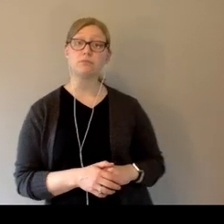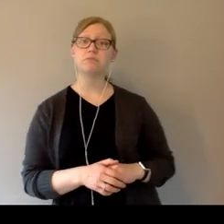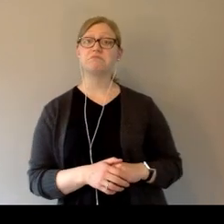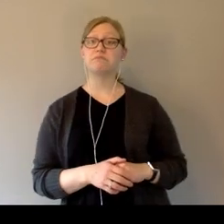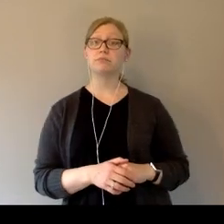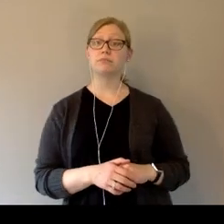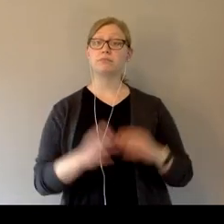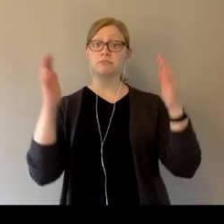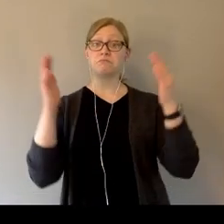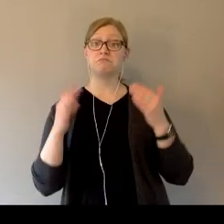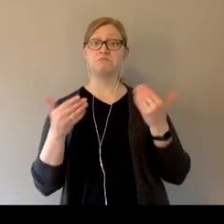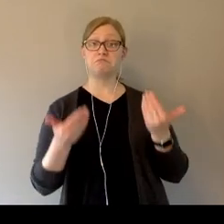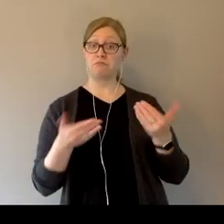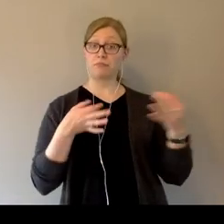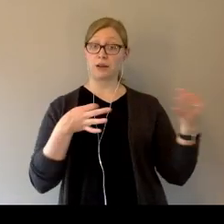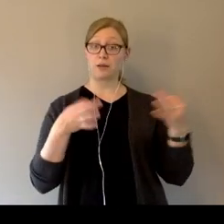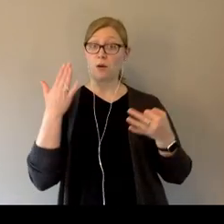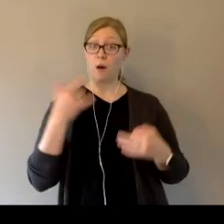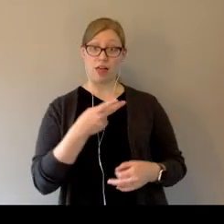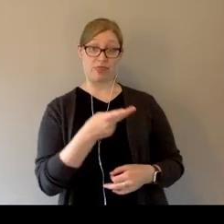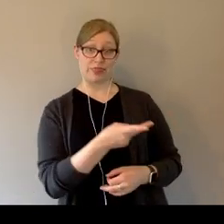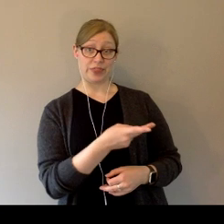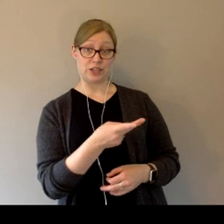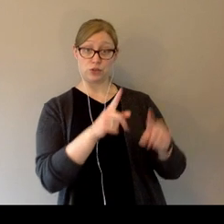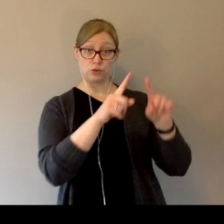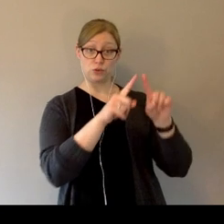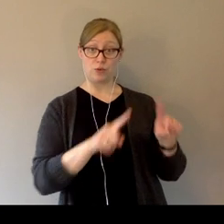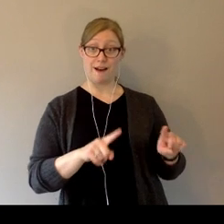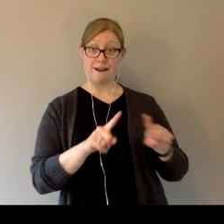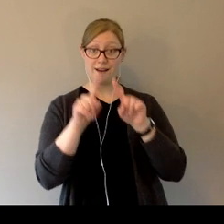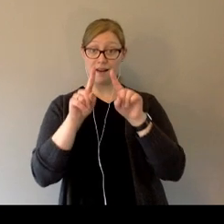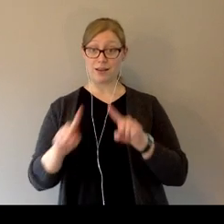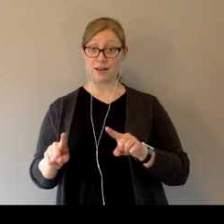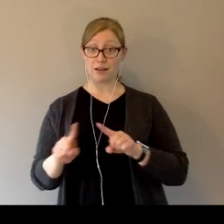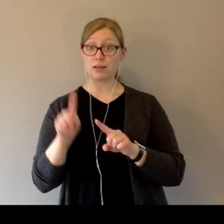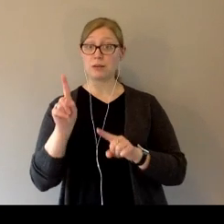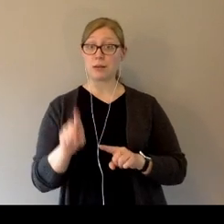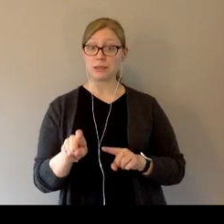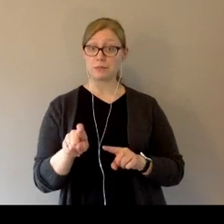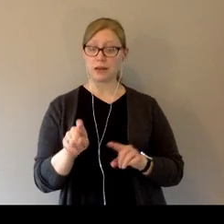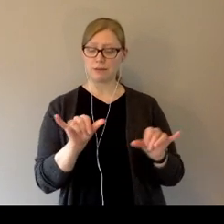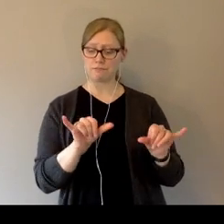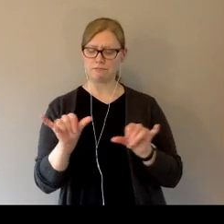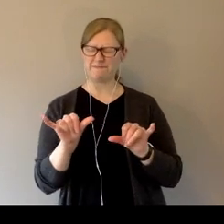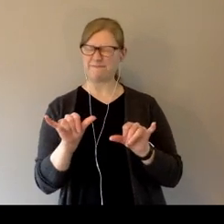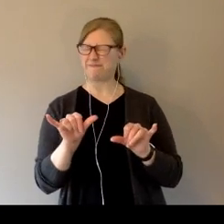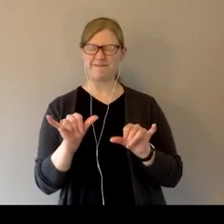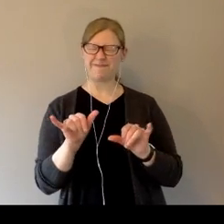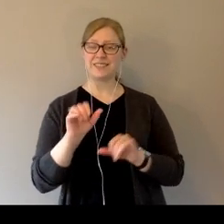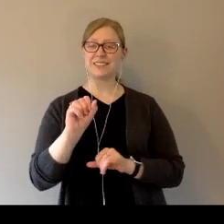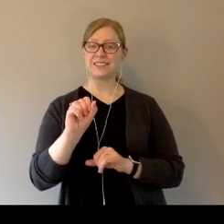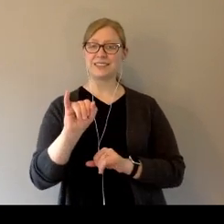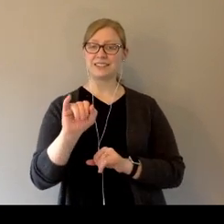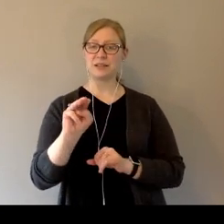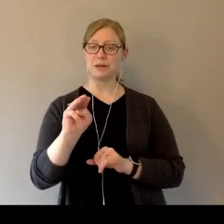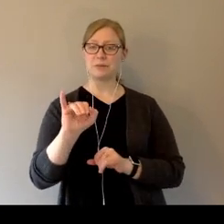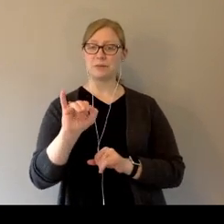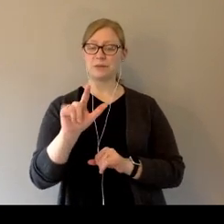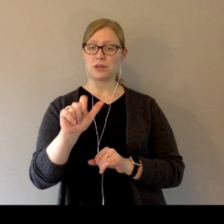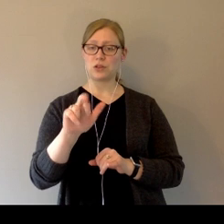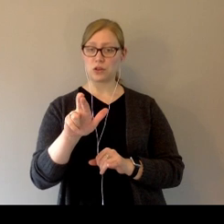So we're going to explain first of all why these two triangles have to be similar, and then once they're similar we can use